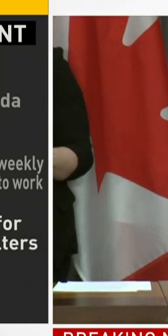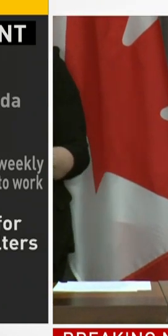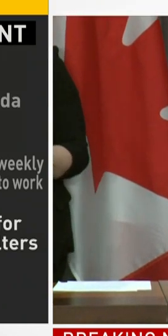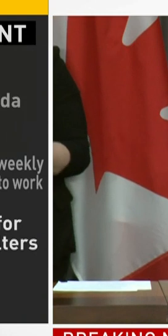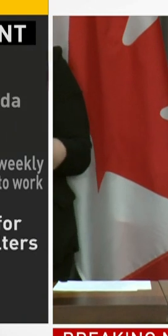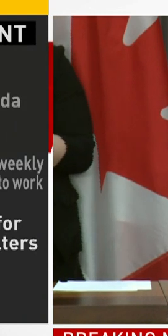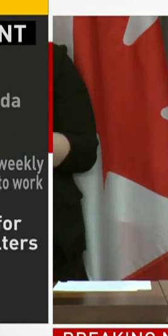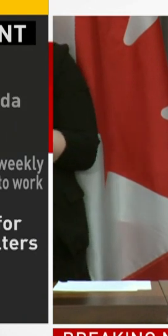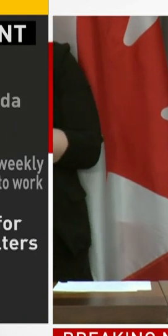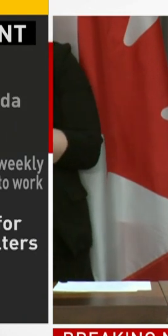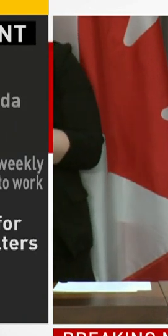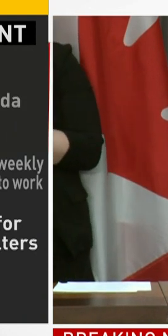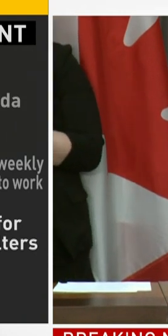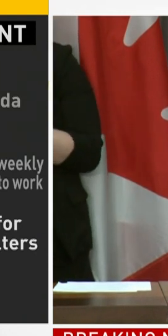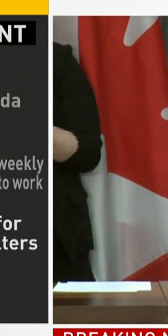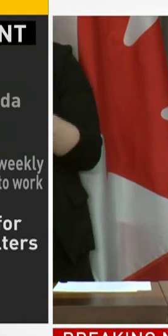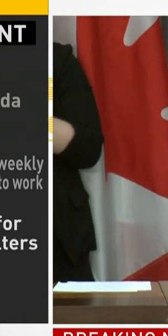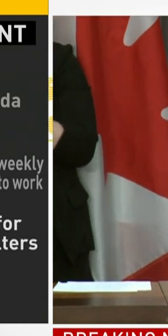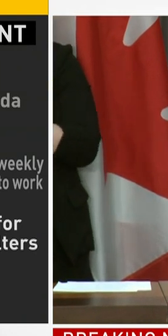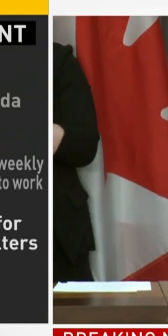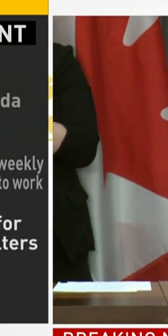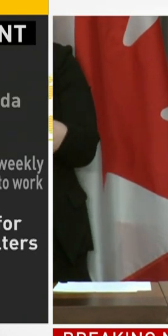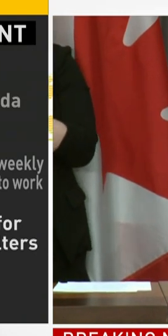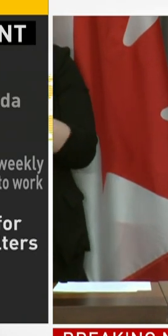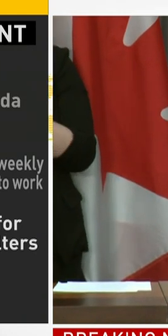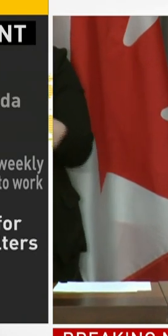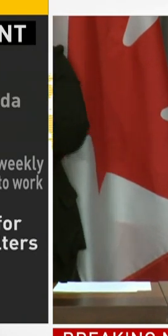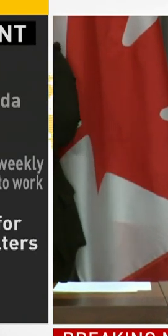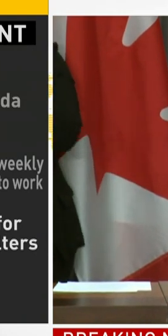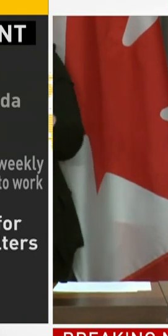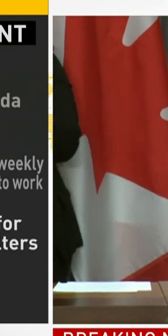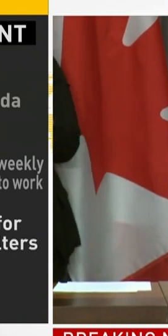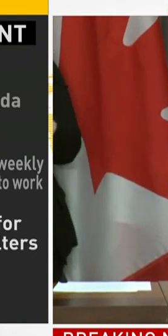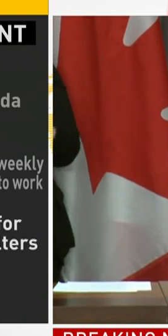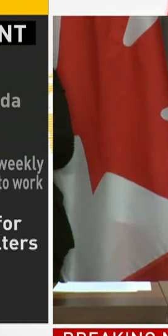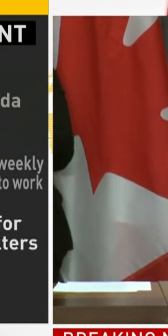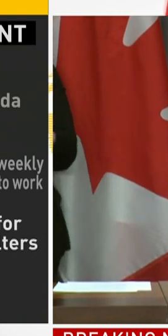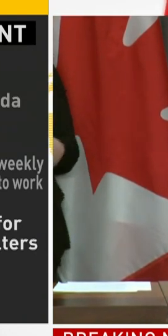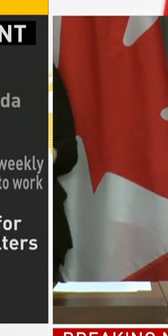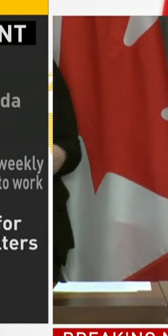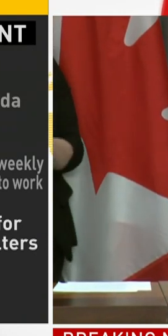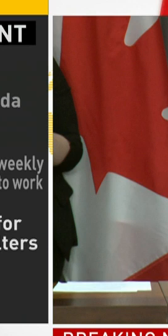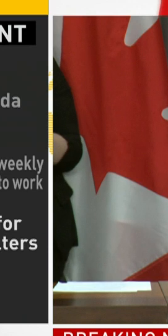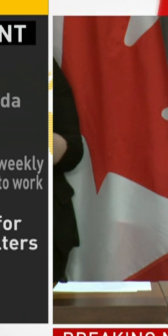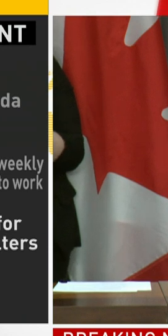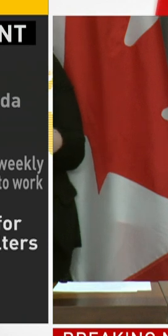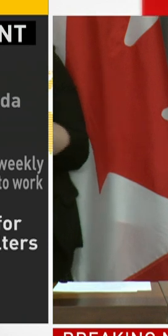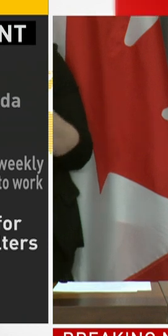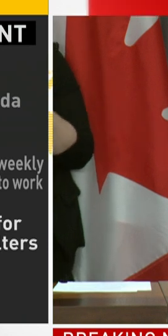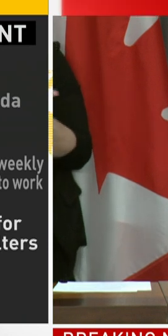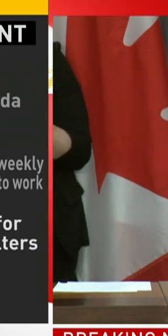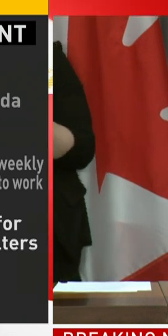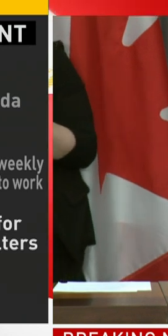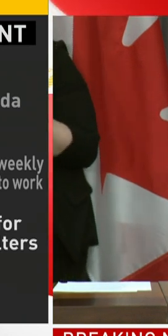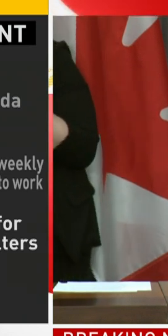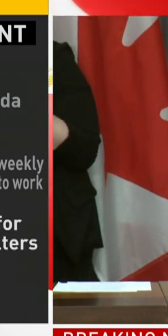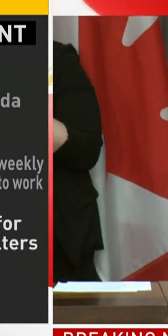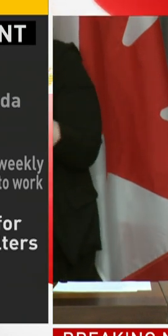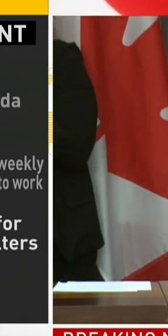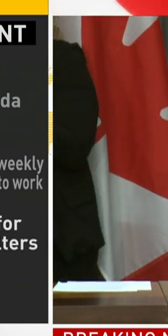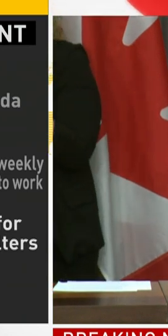working to ensure that we have the facility, the capacity to pay the money out to people, and that is very